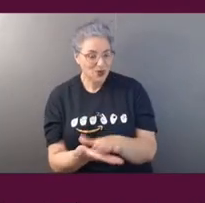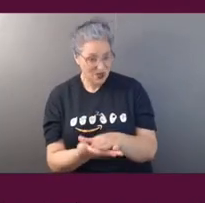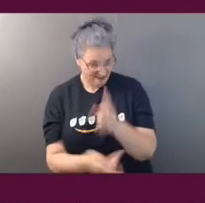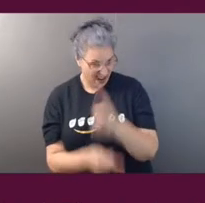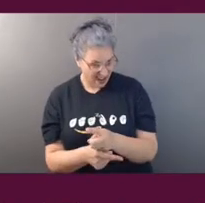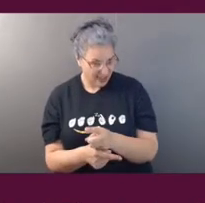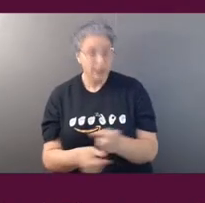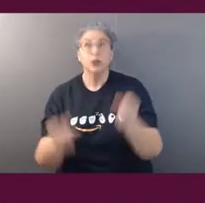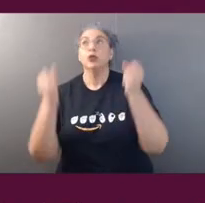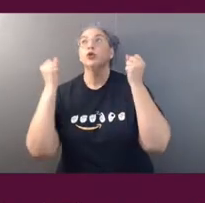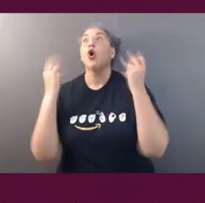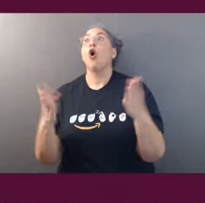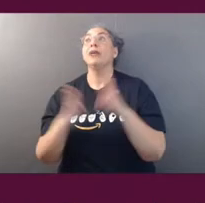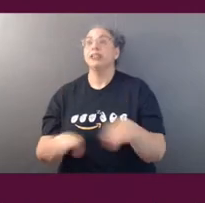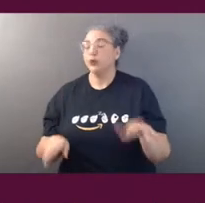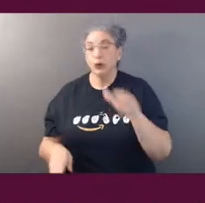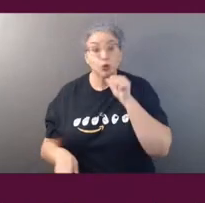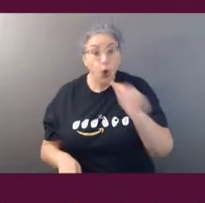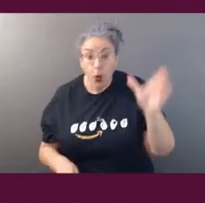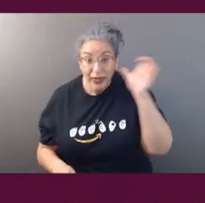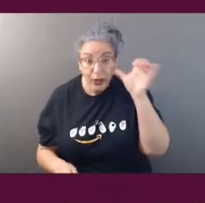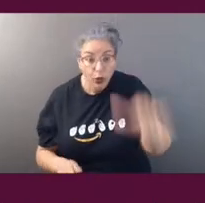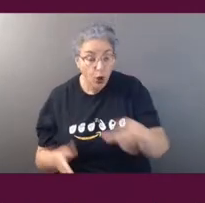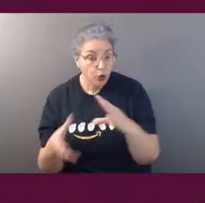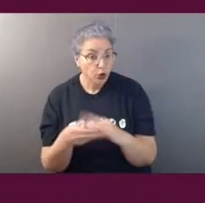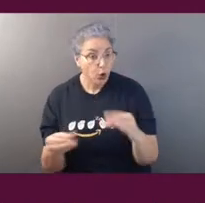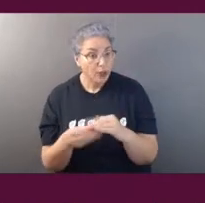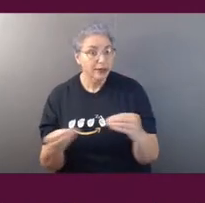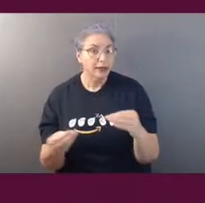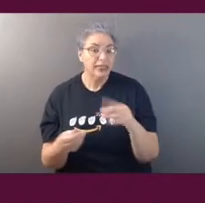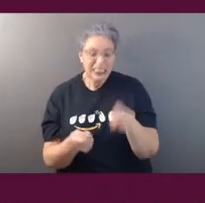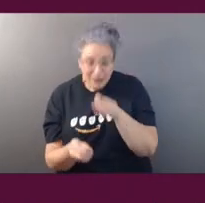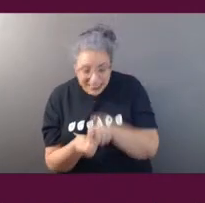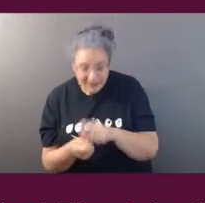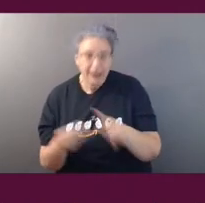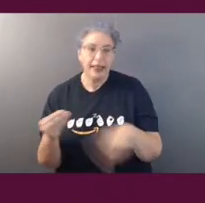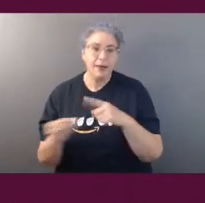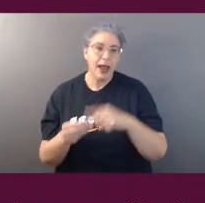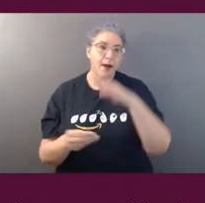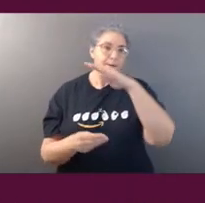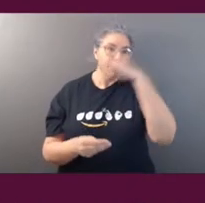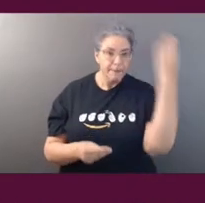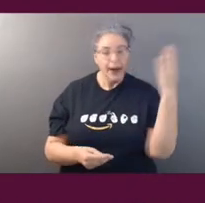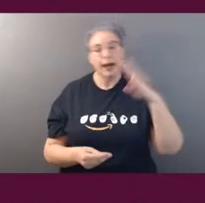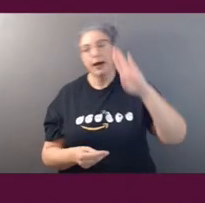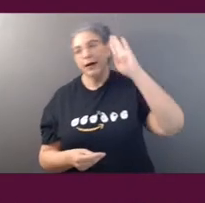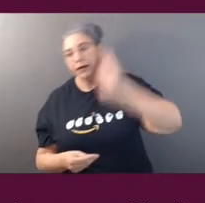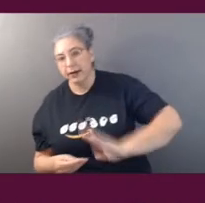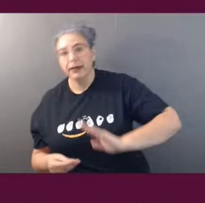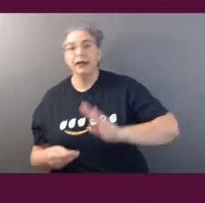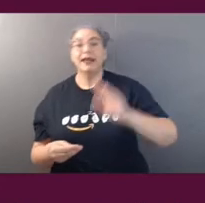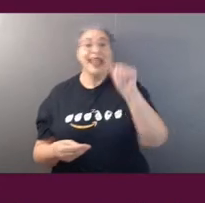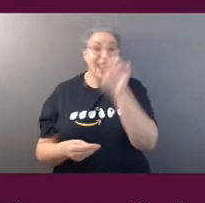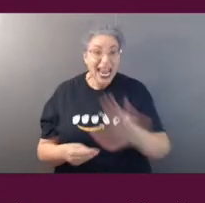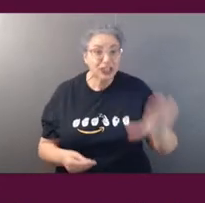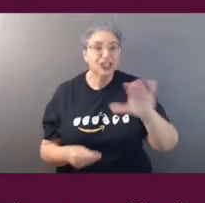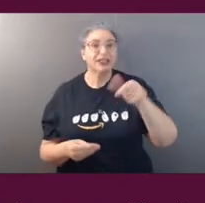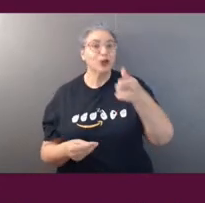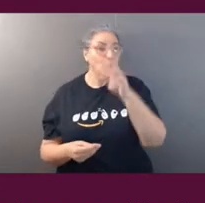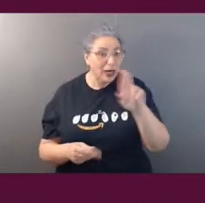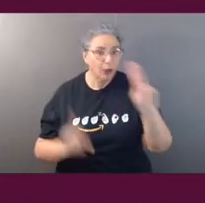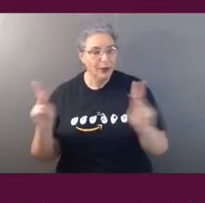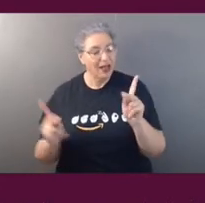constantly, that so many children don't get to hear, specifically about, I think, Black and brown and queer people and Asian people in this